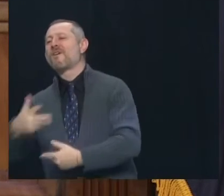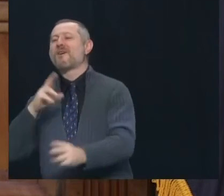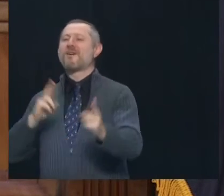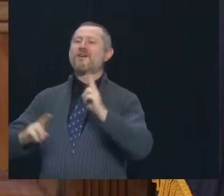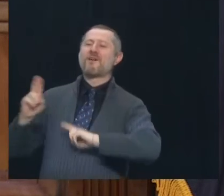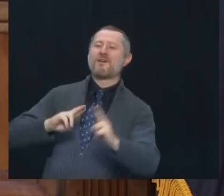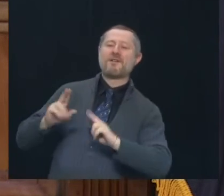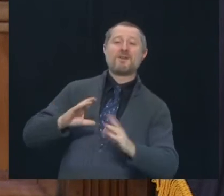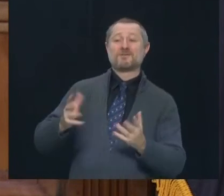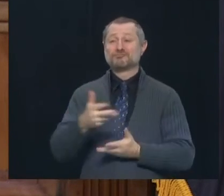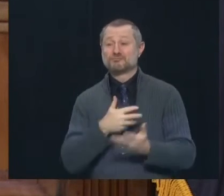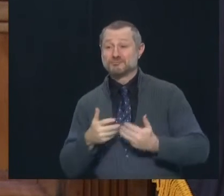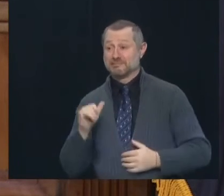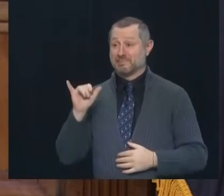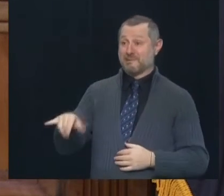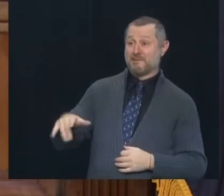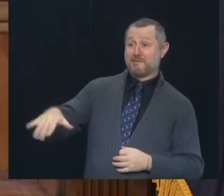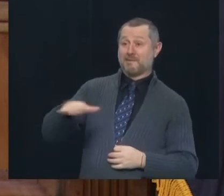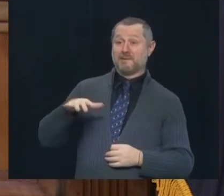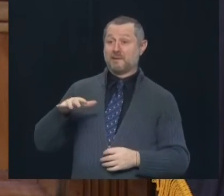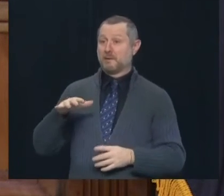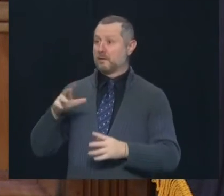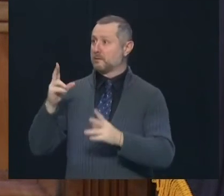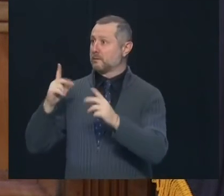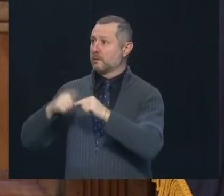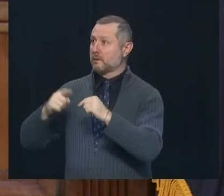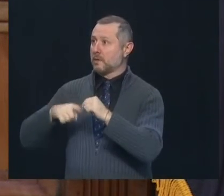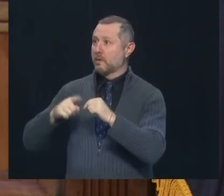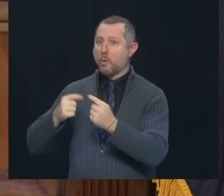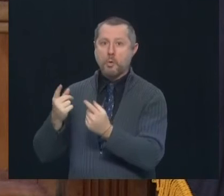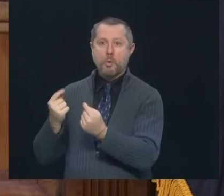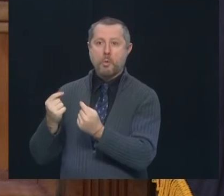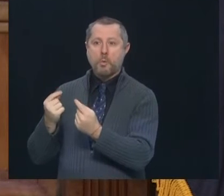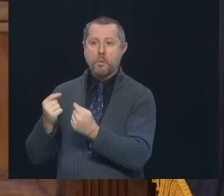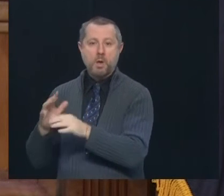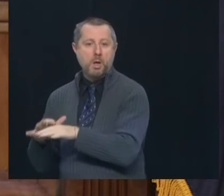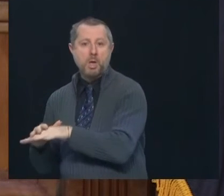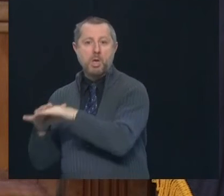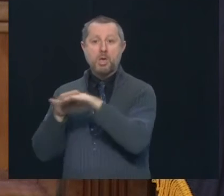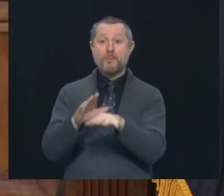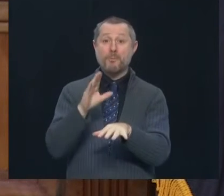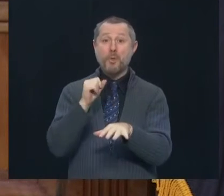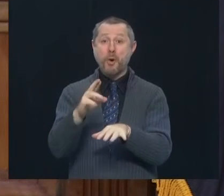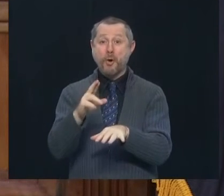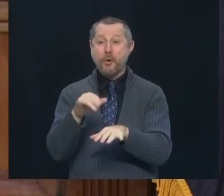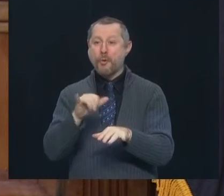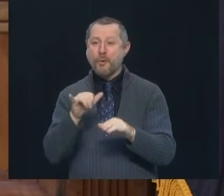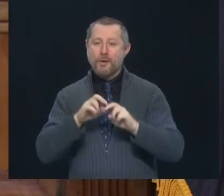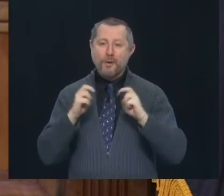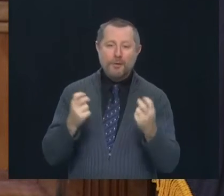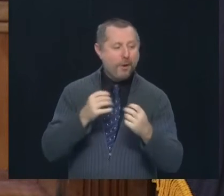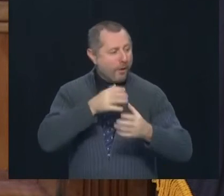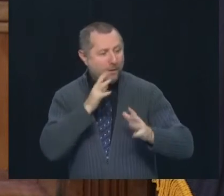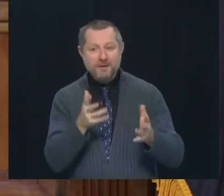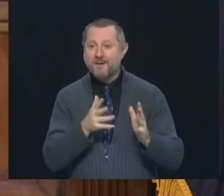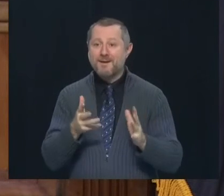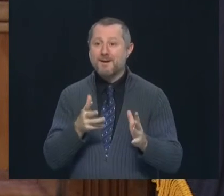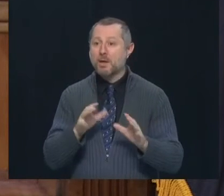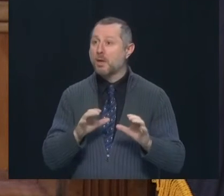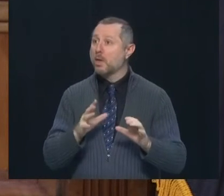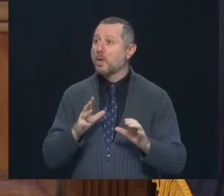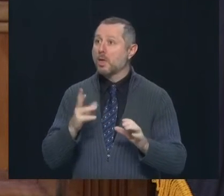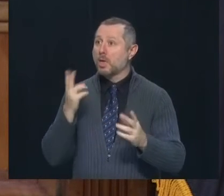Okay, that doesn't work anymore. We went to the bar, and we sat around, and we talked to each other, and we had fun. Well, that doesn't work